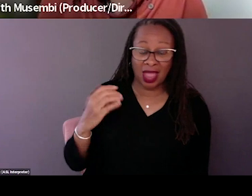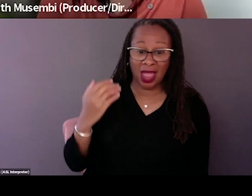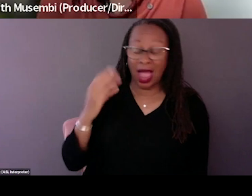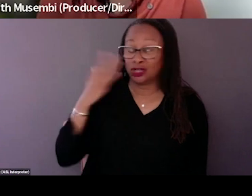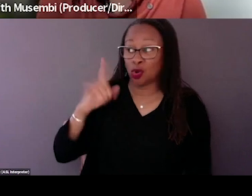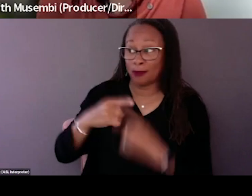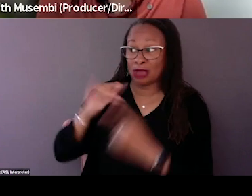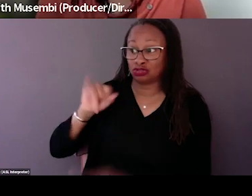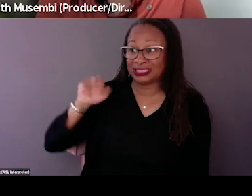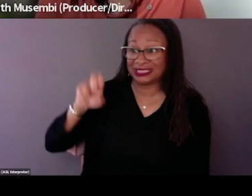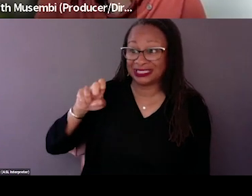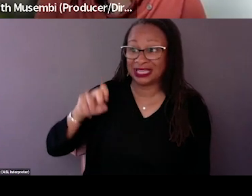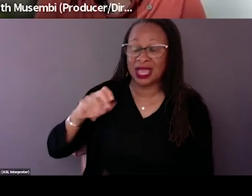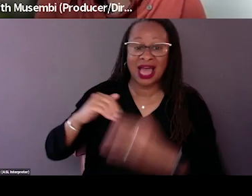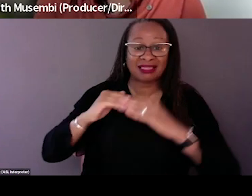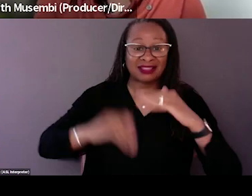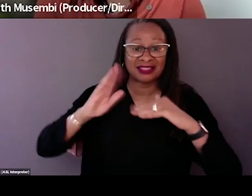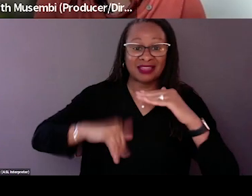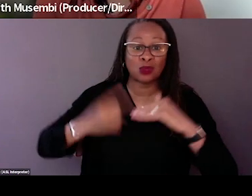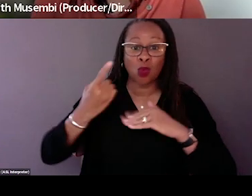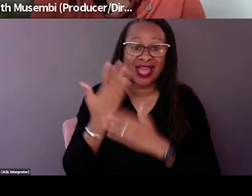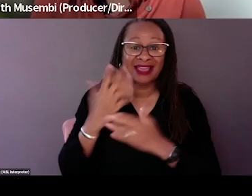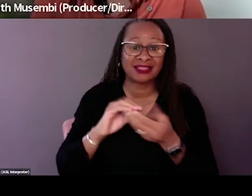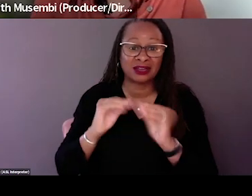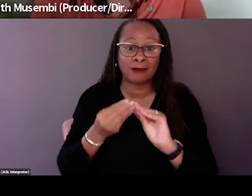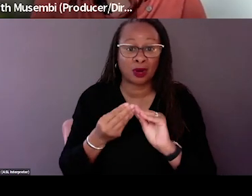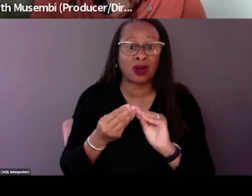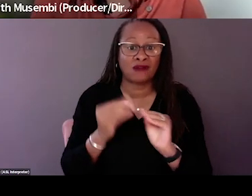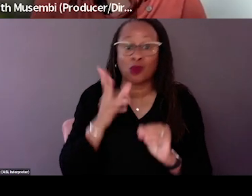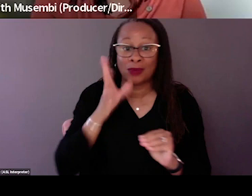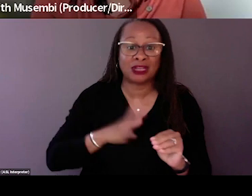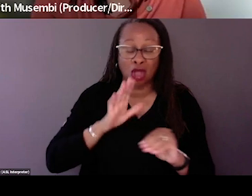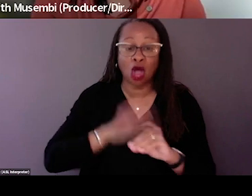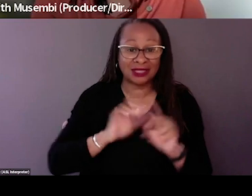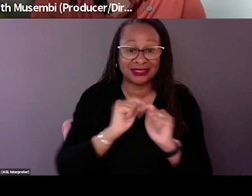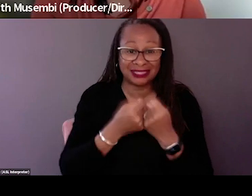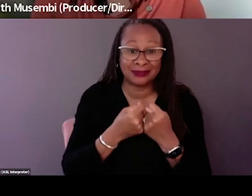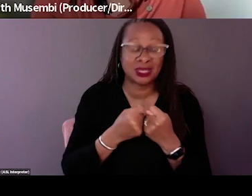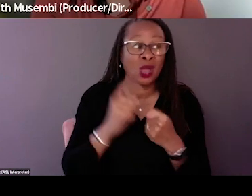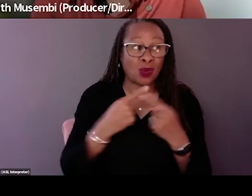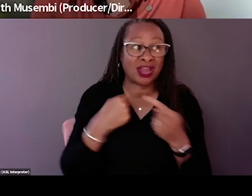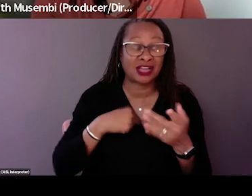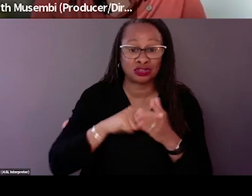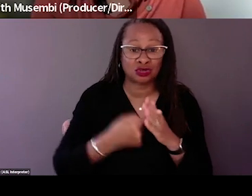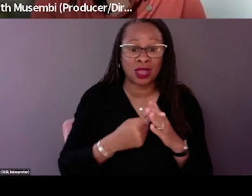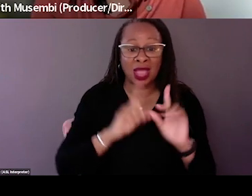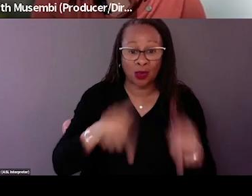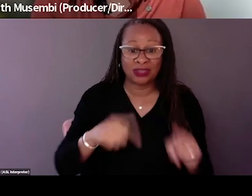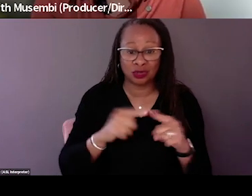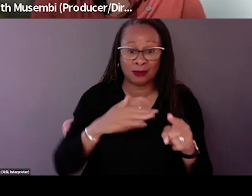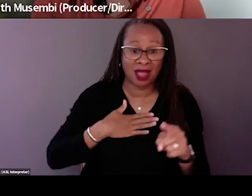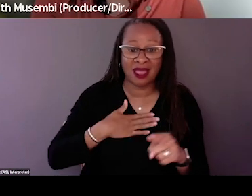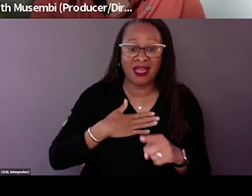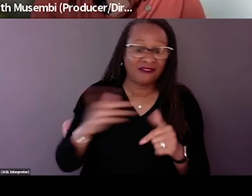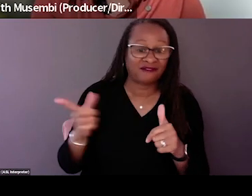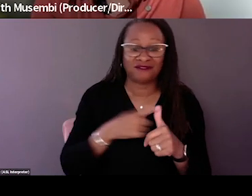was less than one hand you could count the women 30 years ago when I started. I even went to my first wildlife film festival with a cameraman